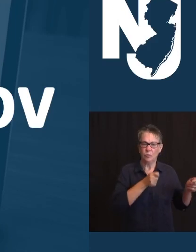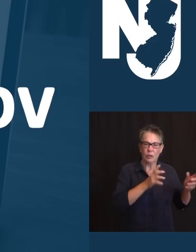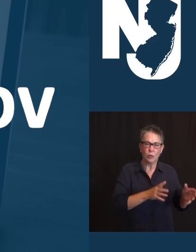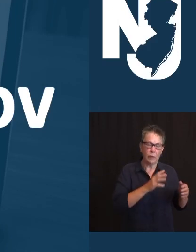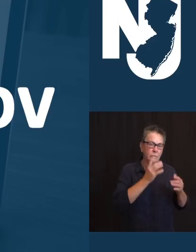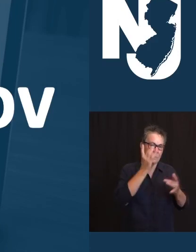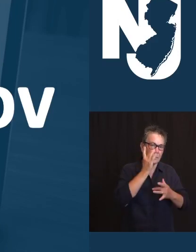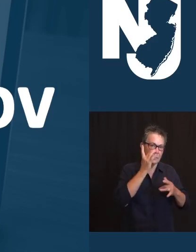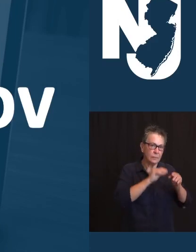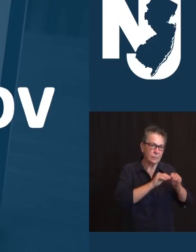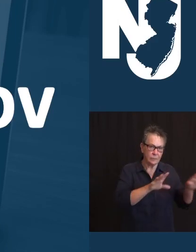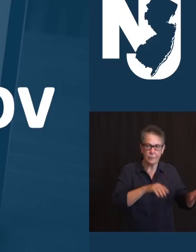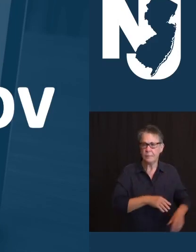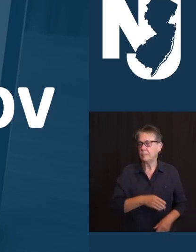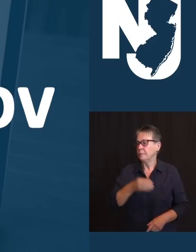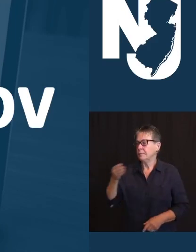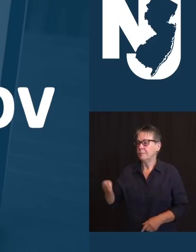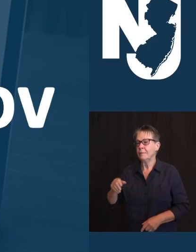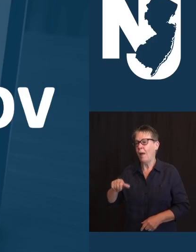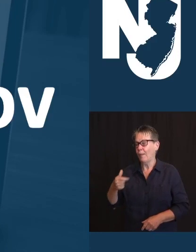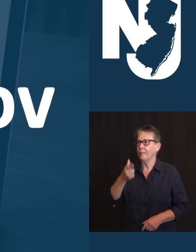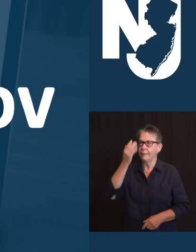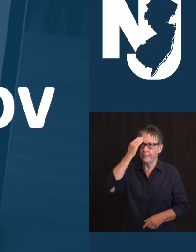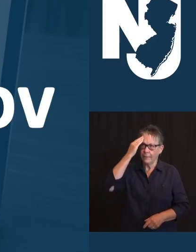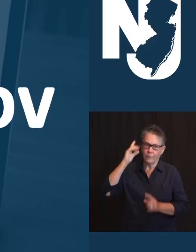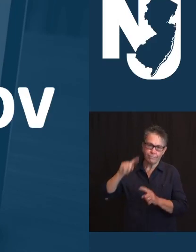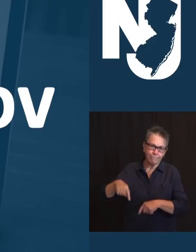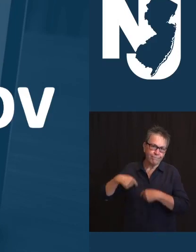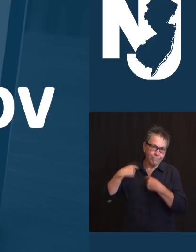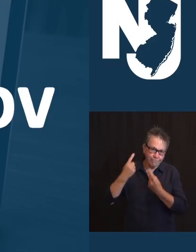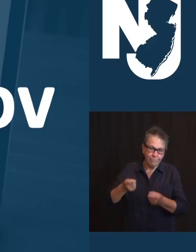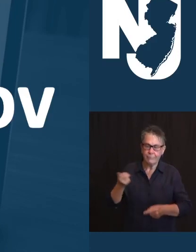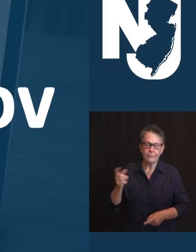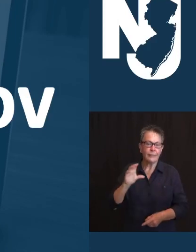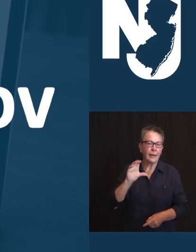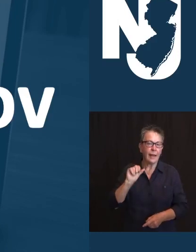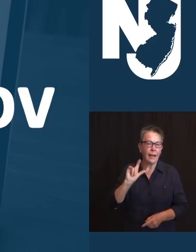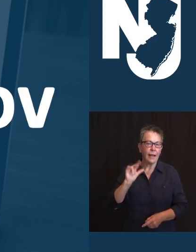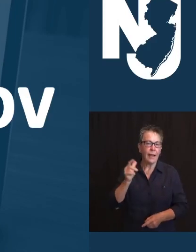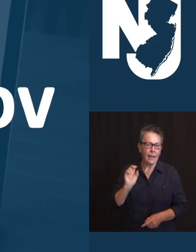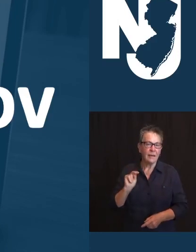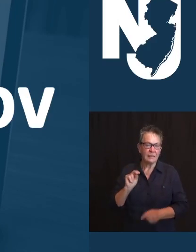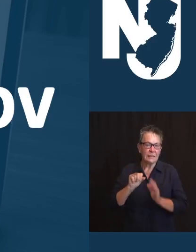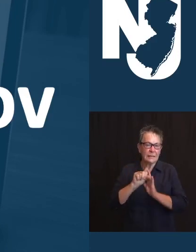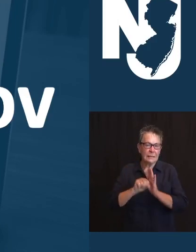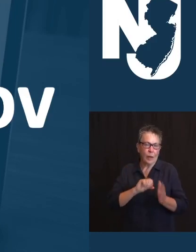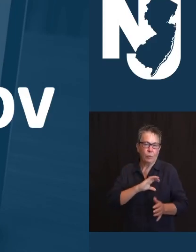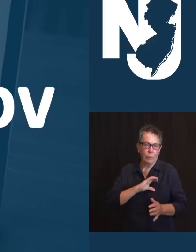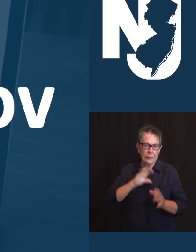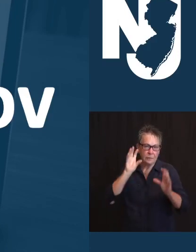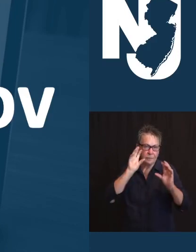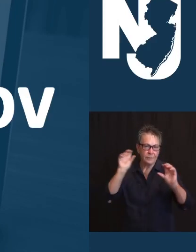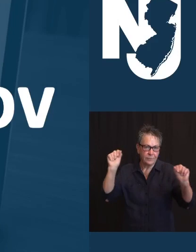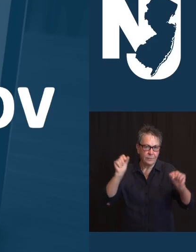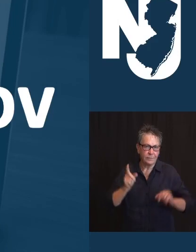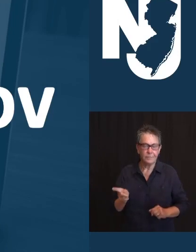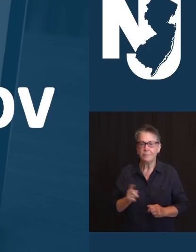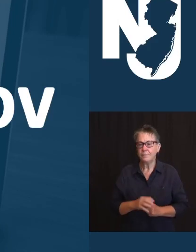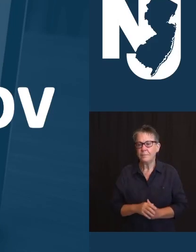To my left, another guy who needs no introduction, the Superintendent of the State Police, Colonel Pat Callahan. Director of the Office of Homeland Security